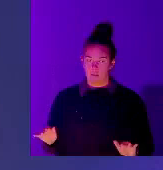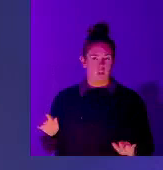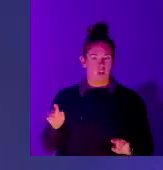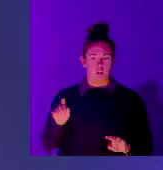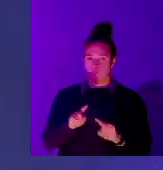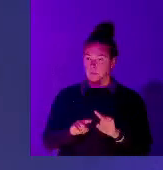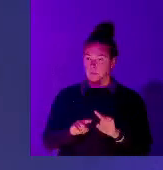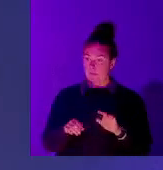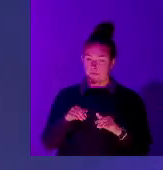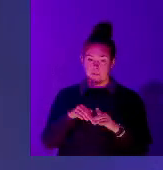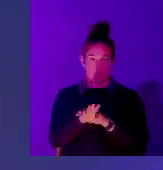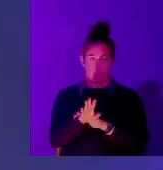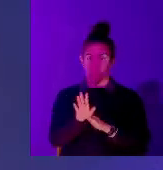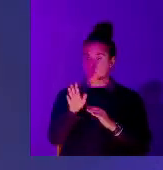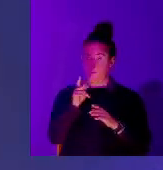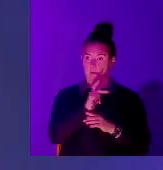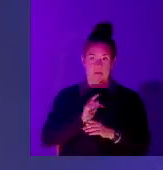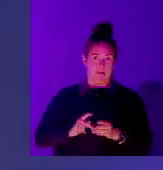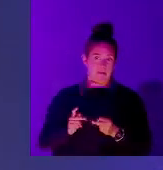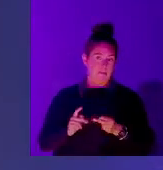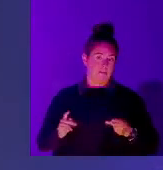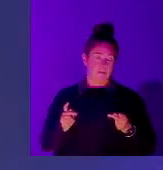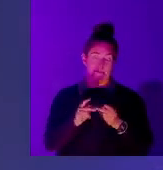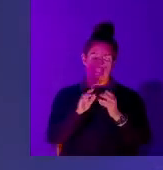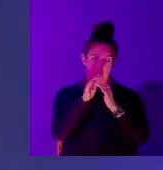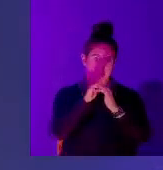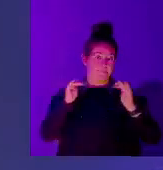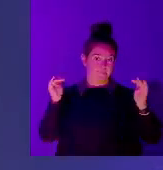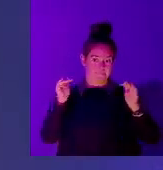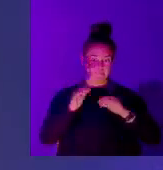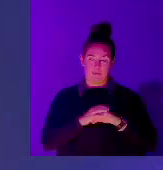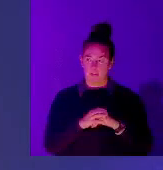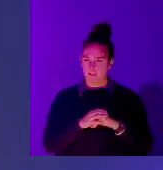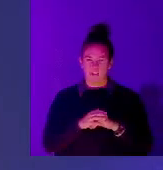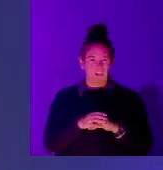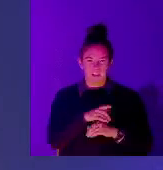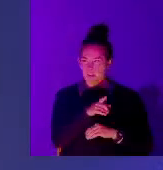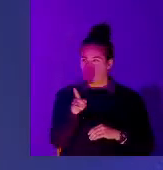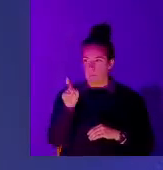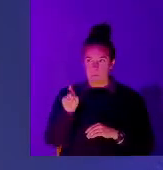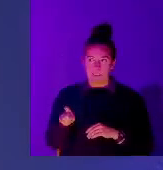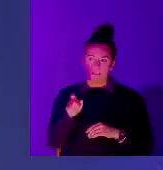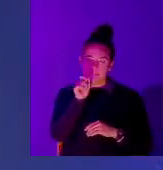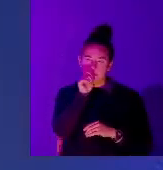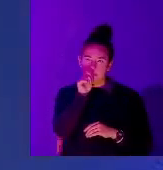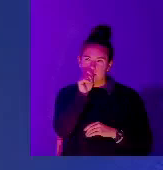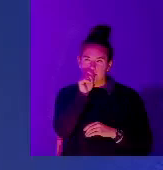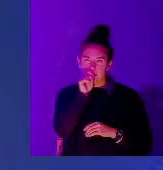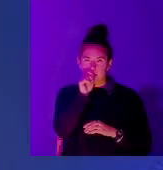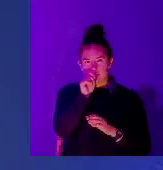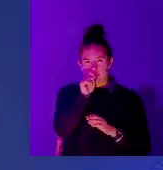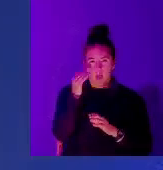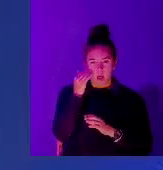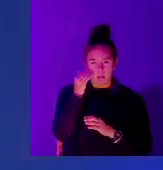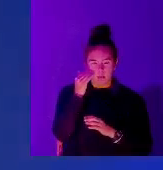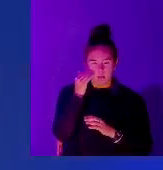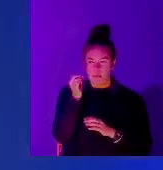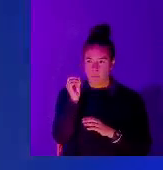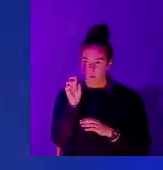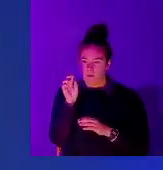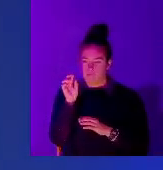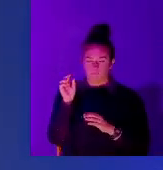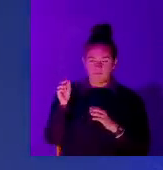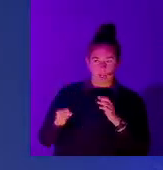of heaven." You don't need secret knowledge. You don't need higher levels of